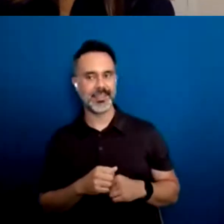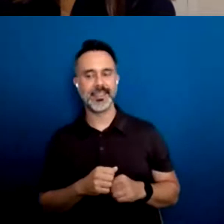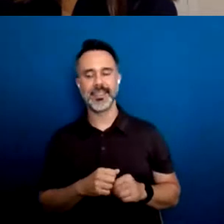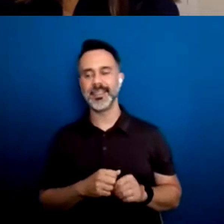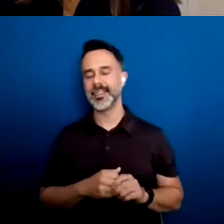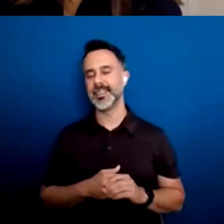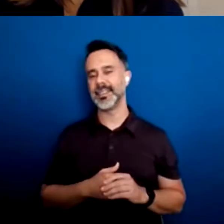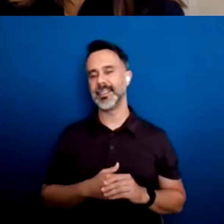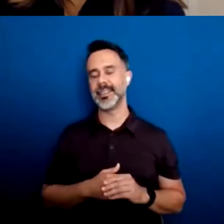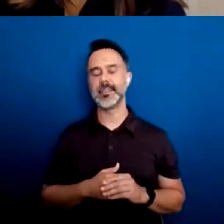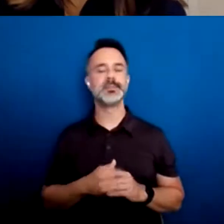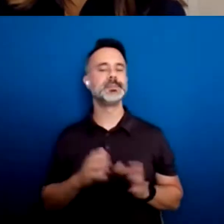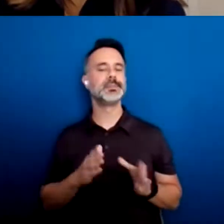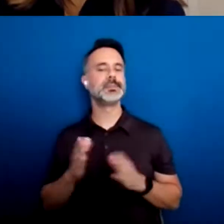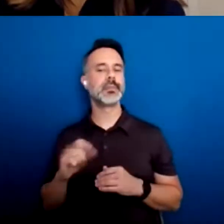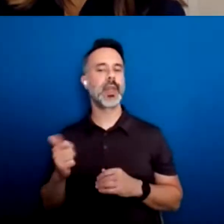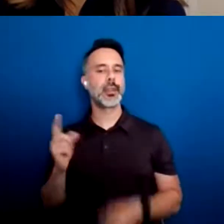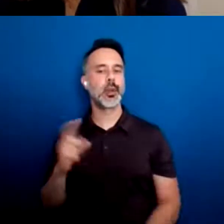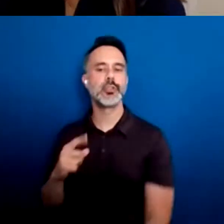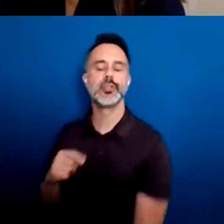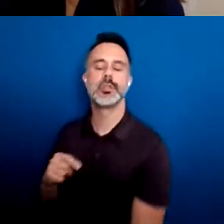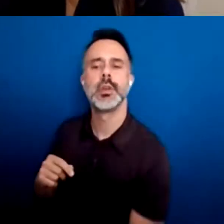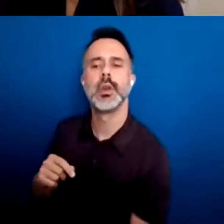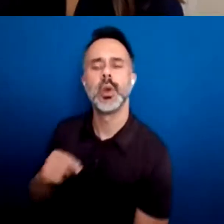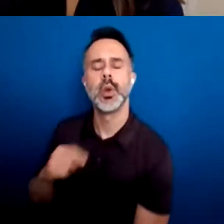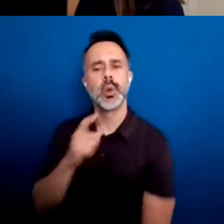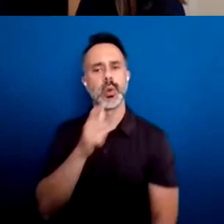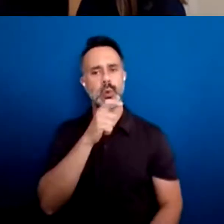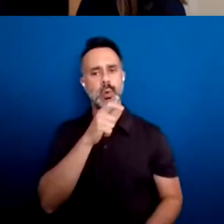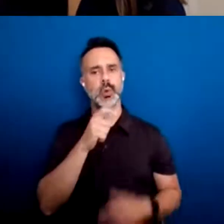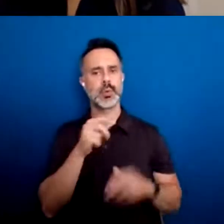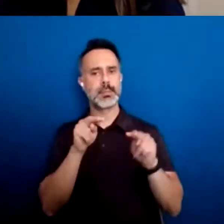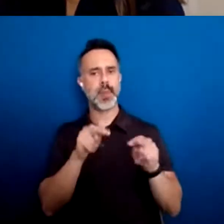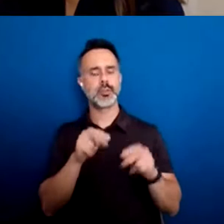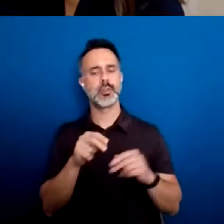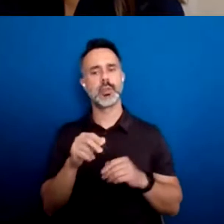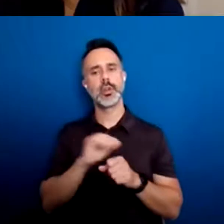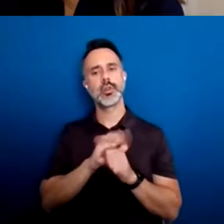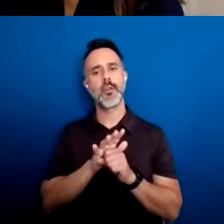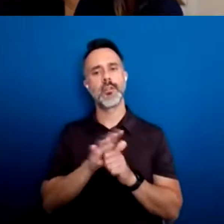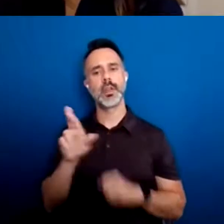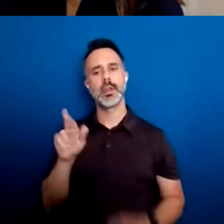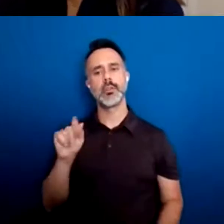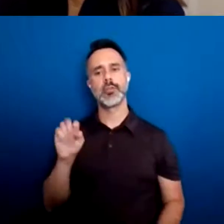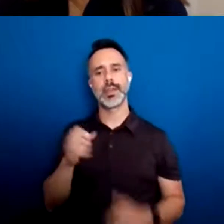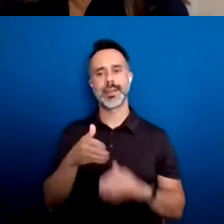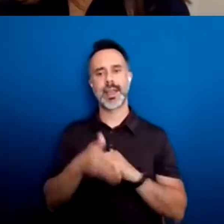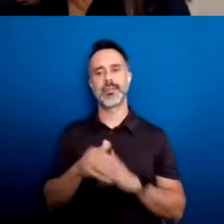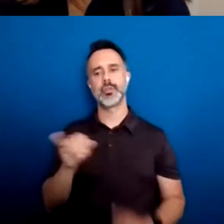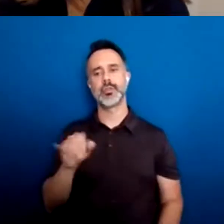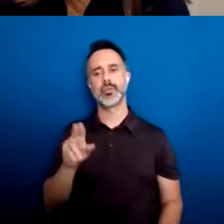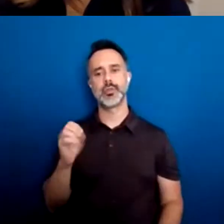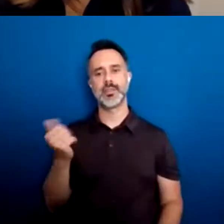Another community member asks, who is monitoring the COVID rate after June 15th? Are death